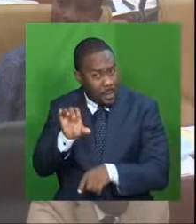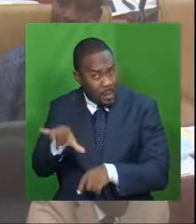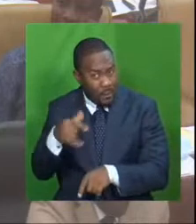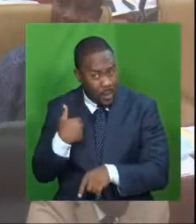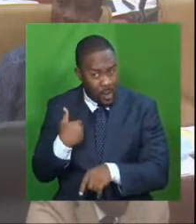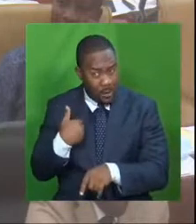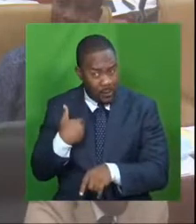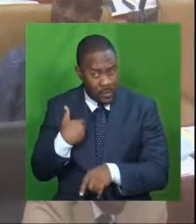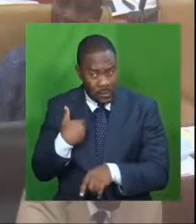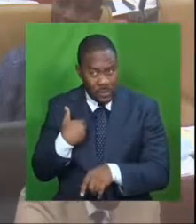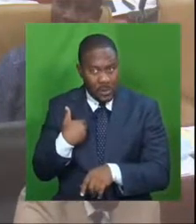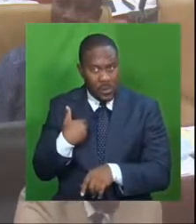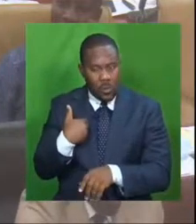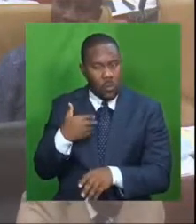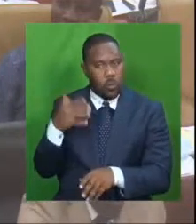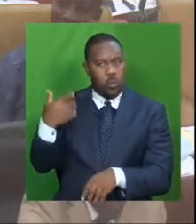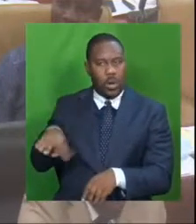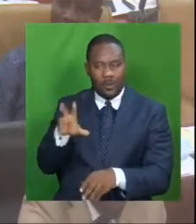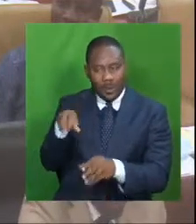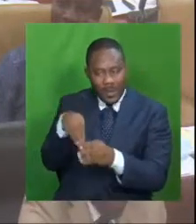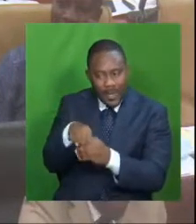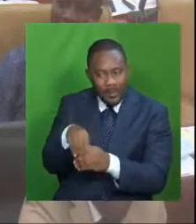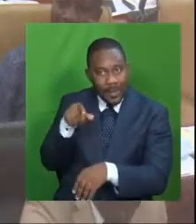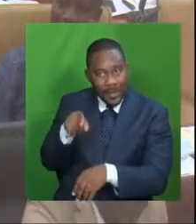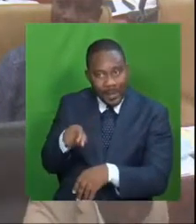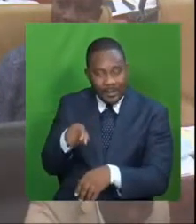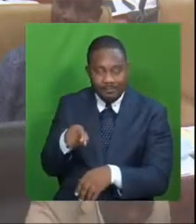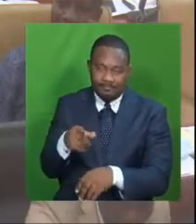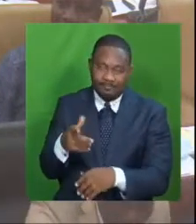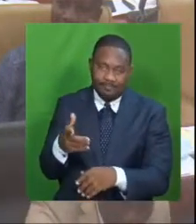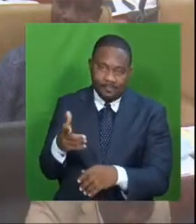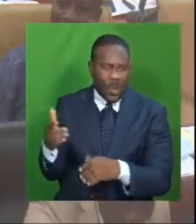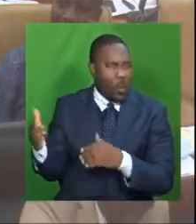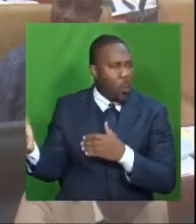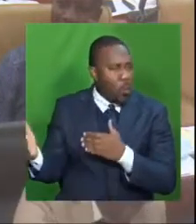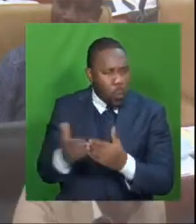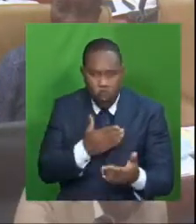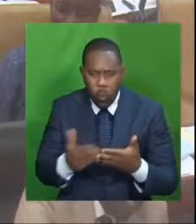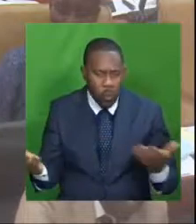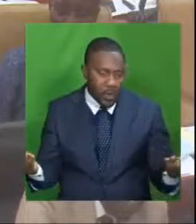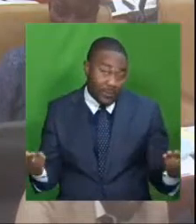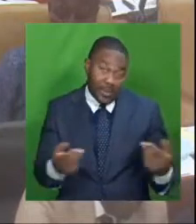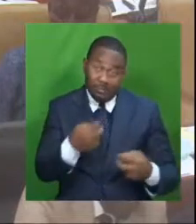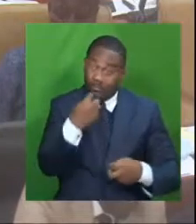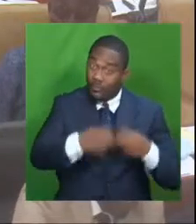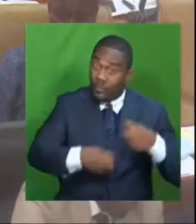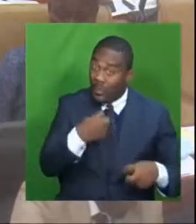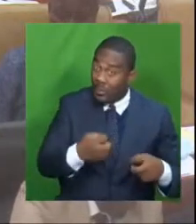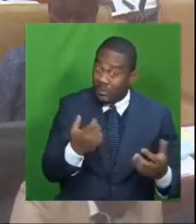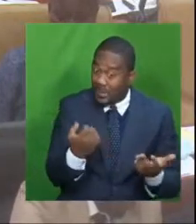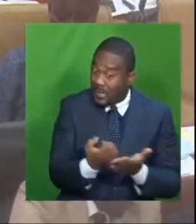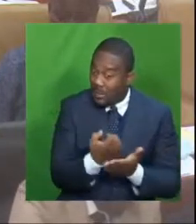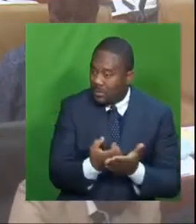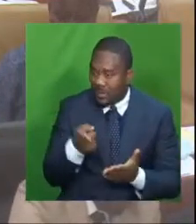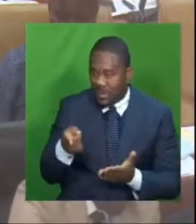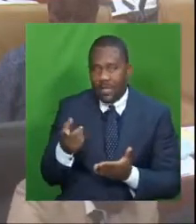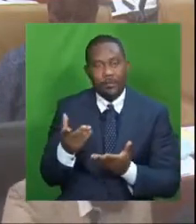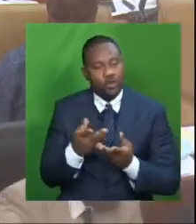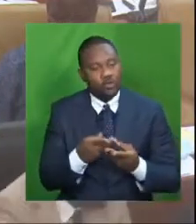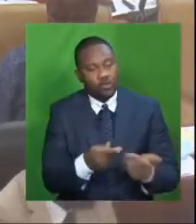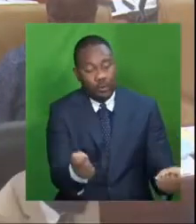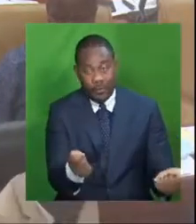have ACOBAM in e-levy that will seek to cure every sickness in this economy. So, Speaker, let me